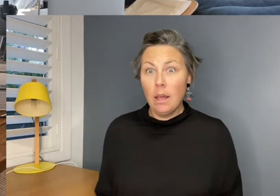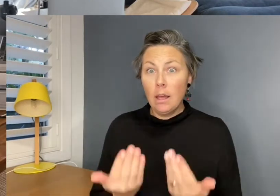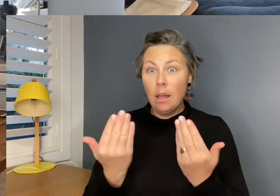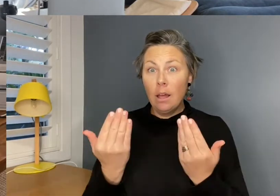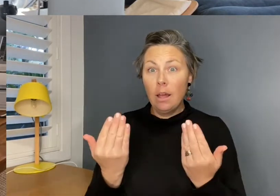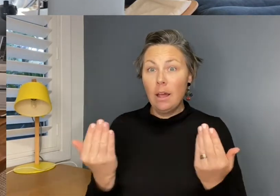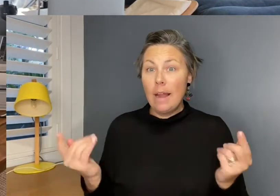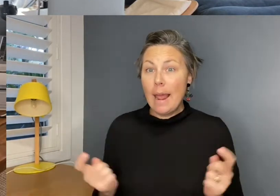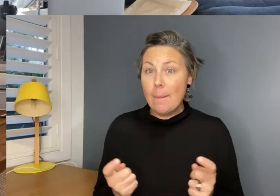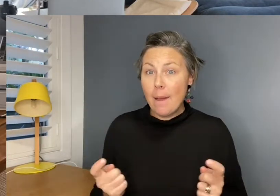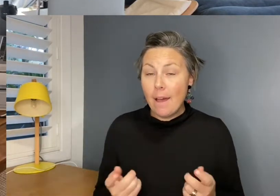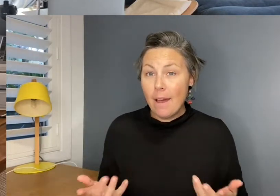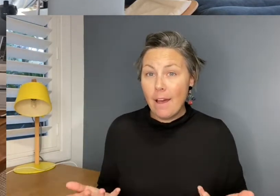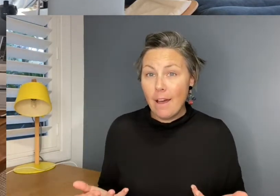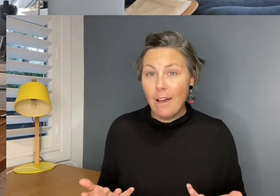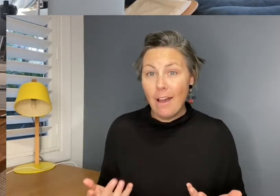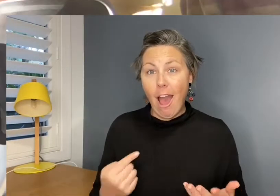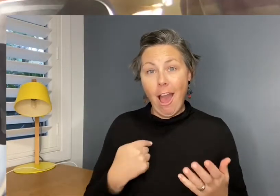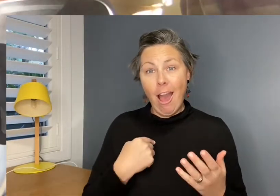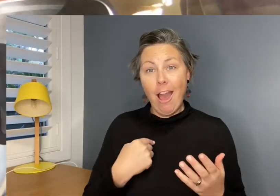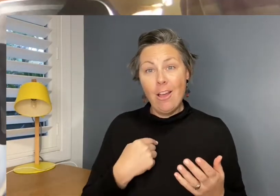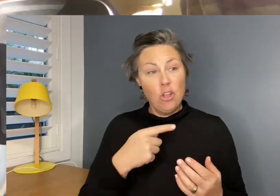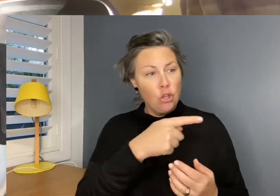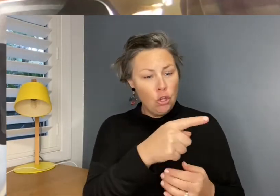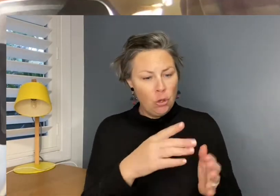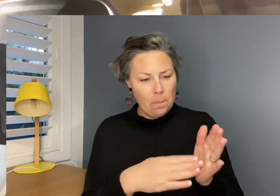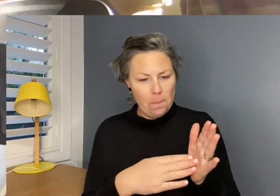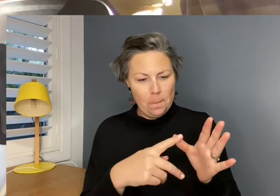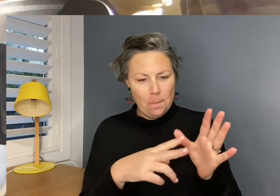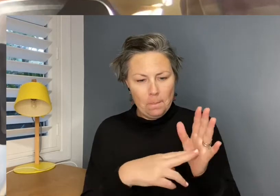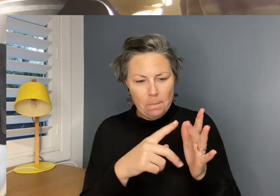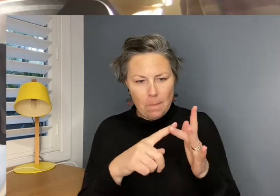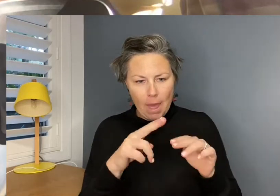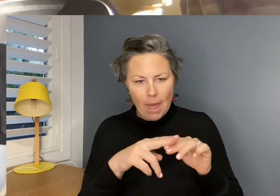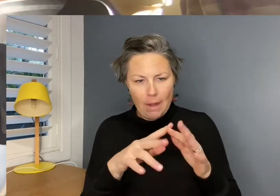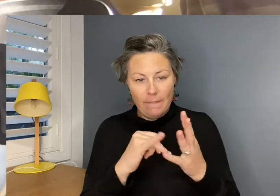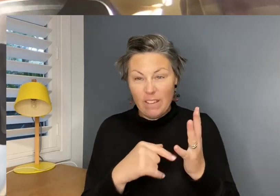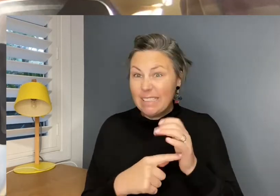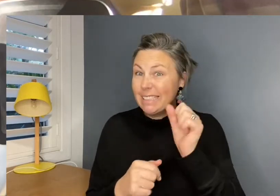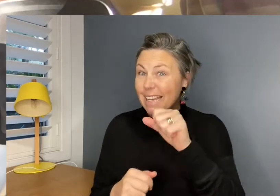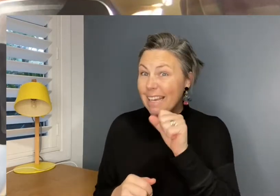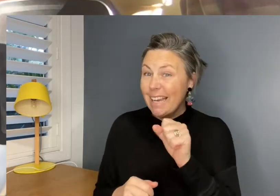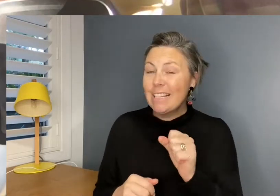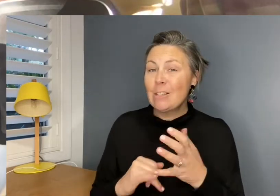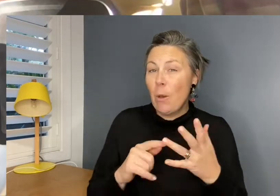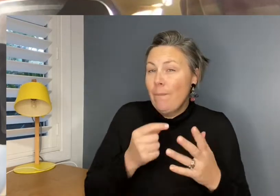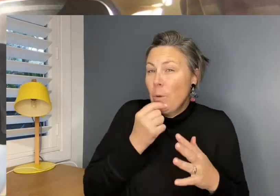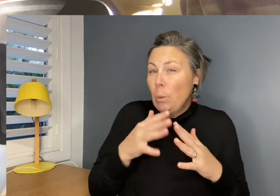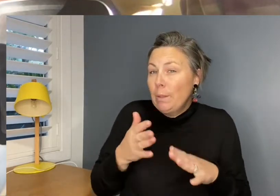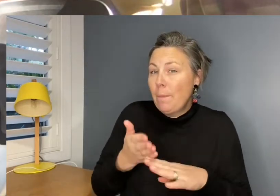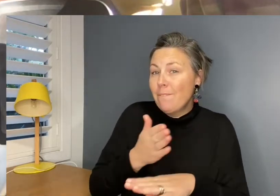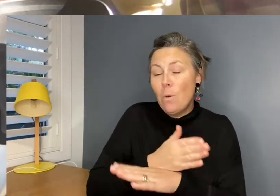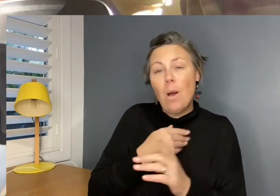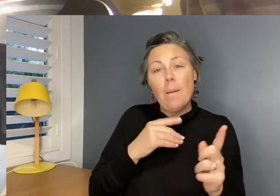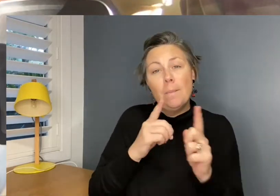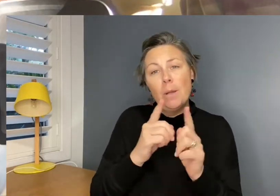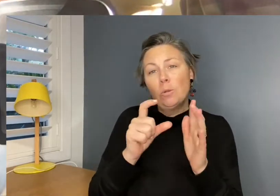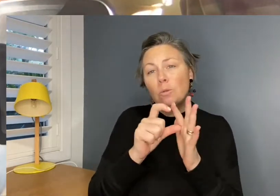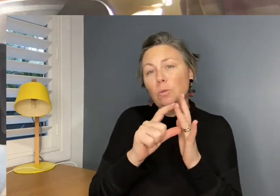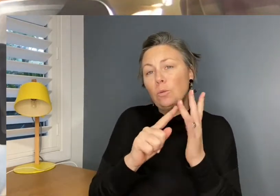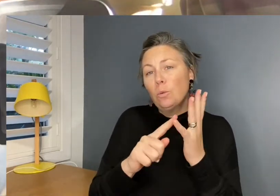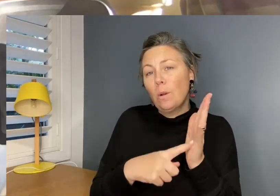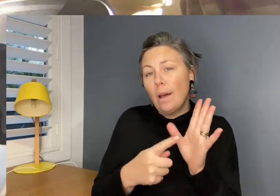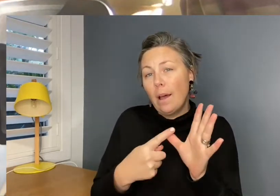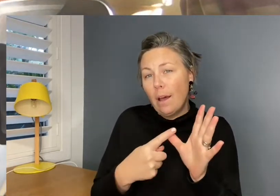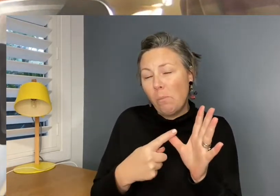labour. You manifested what you wanted. I actually did, Yeah. like I met this really beautiful doula a few weeks beforehand, and she said